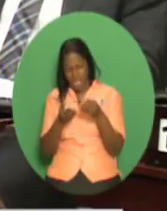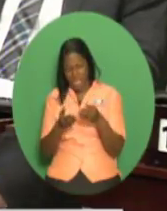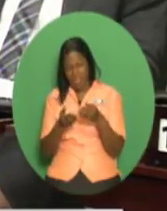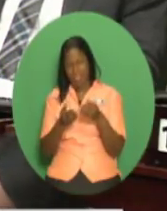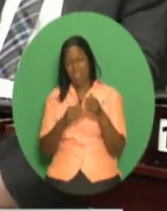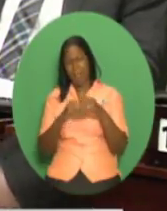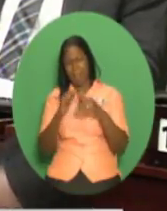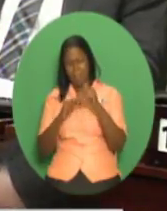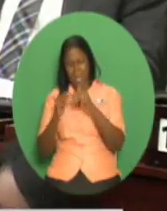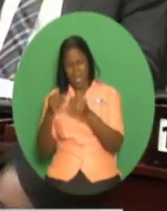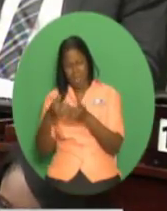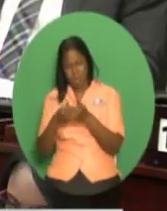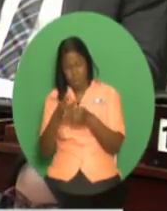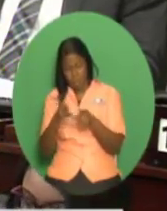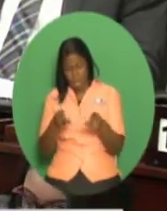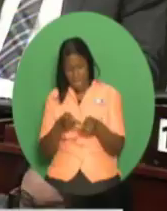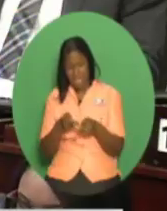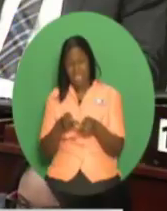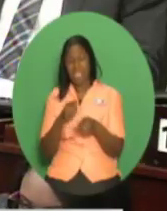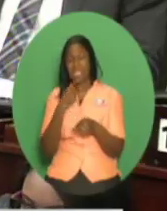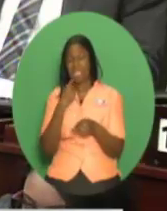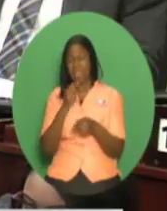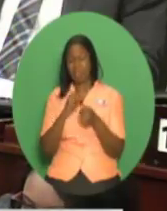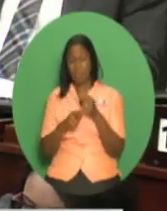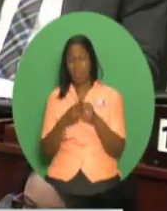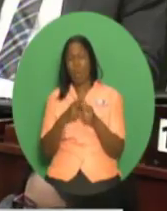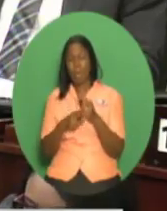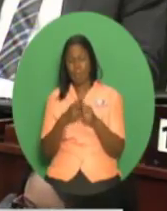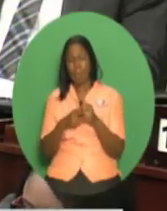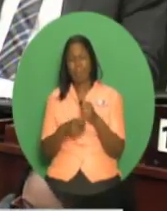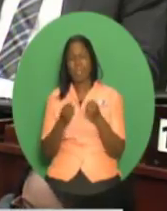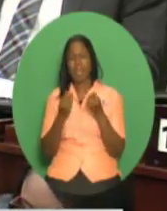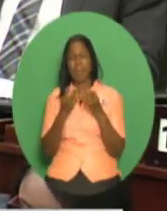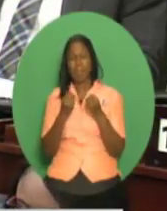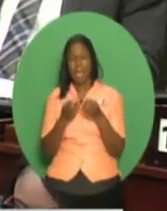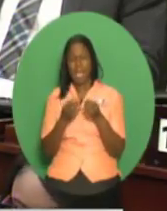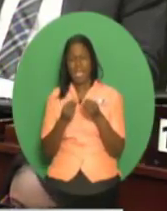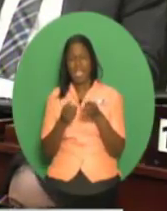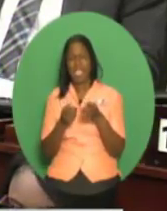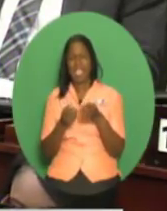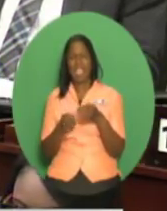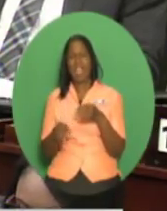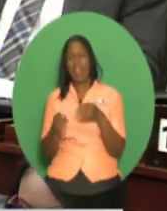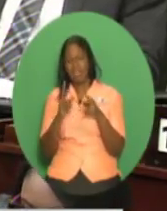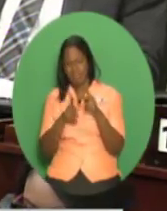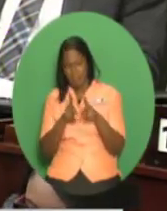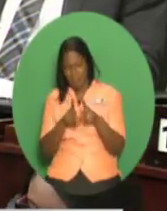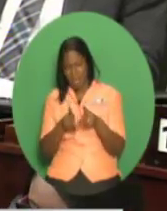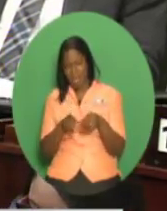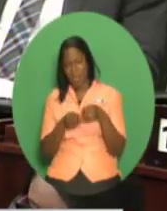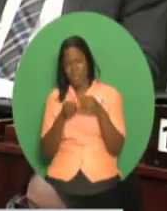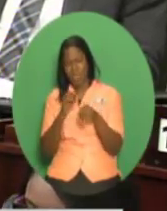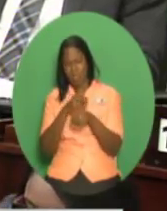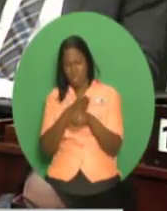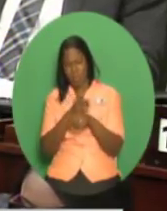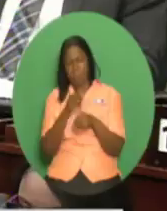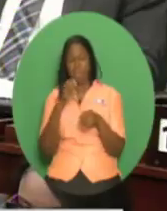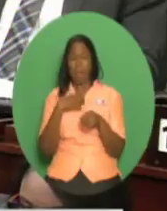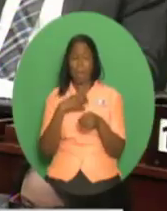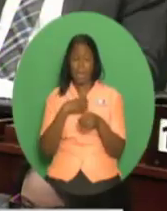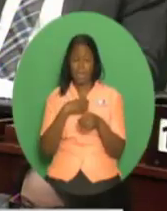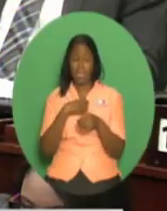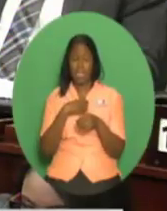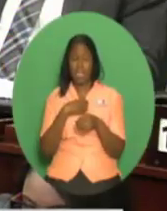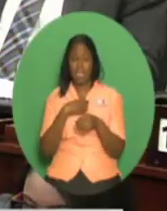duties. Many of the contractors have complained that because of the adults